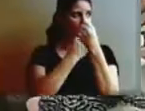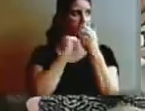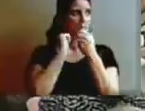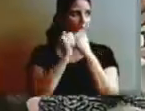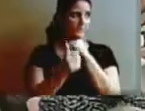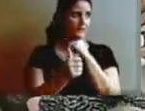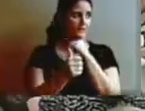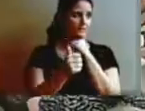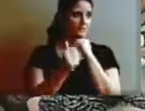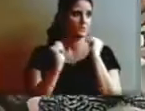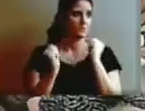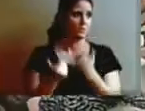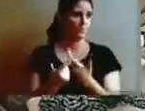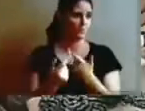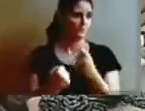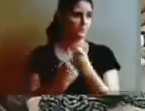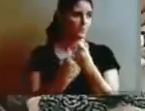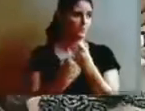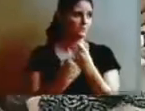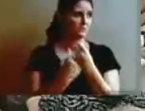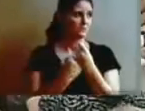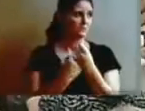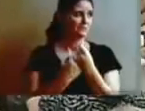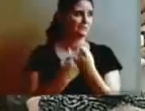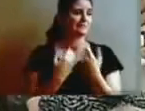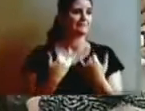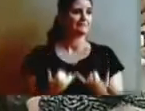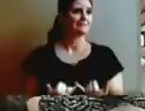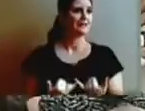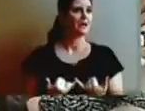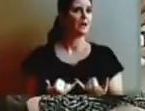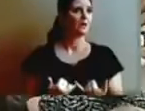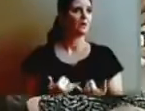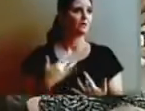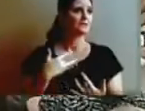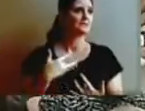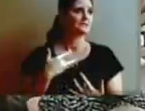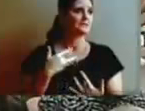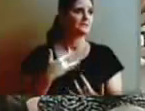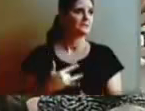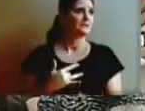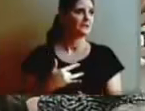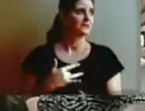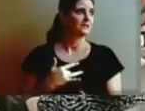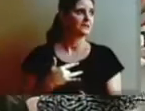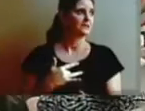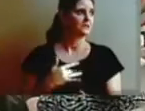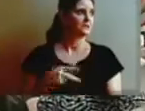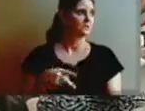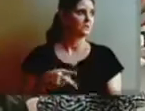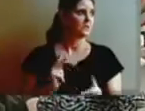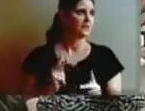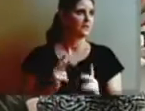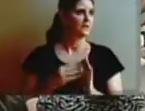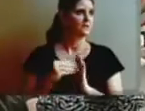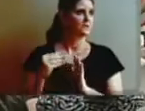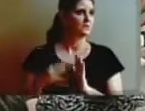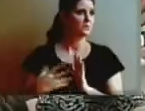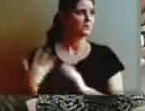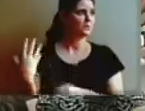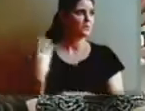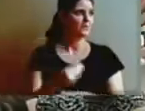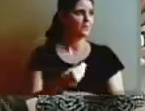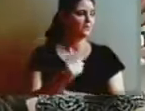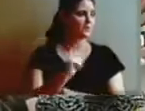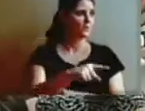Motion passes unanimously. Typically, in this point in the agenda, I allow the students to leave to go work on their